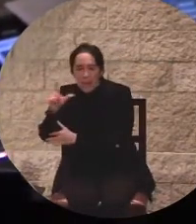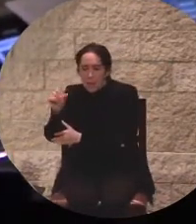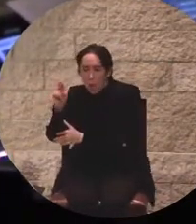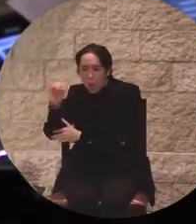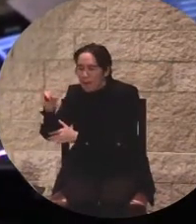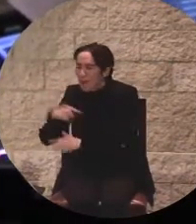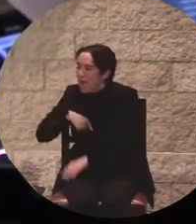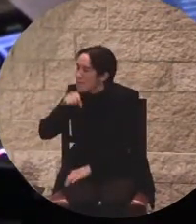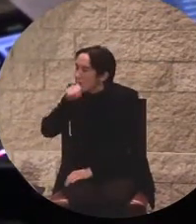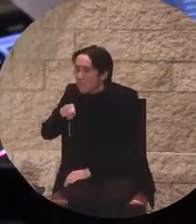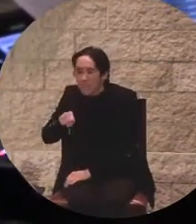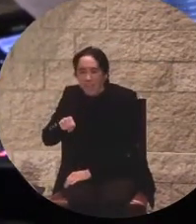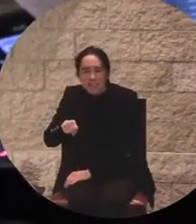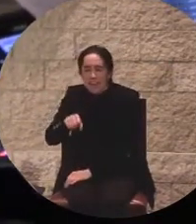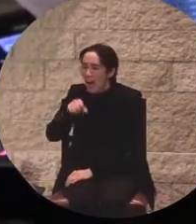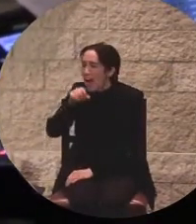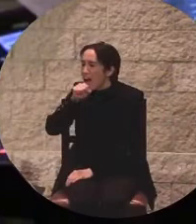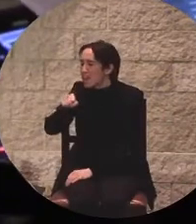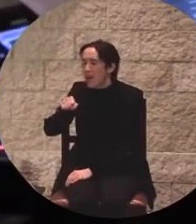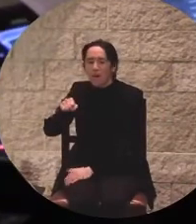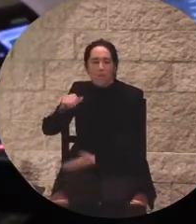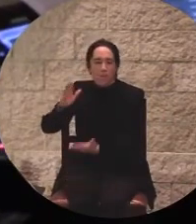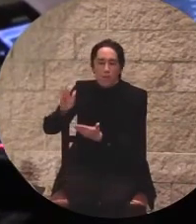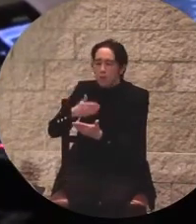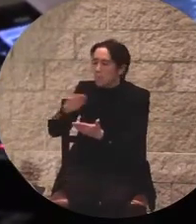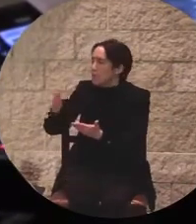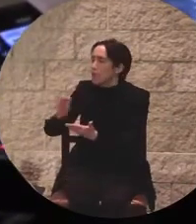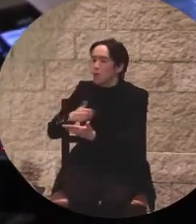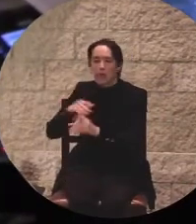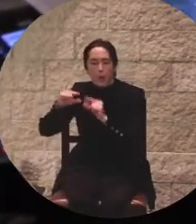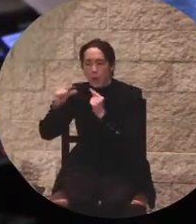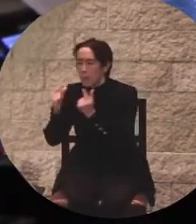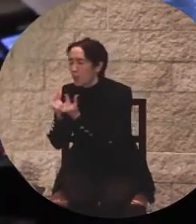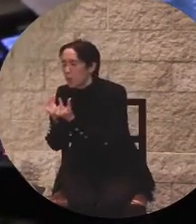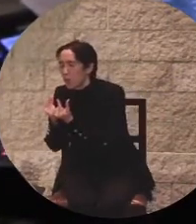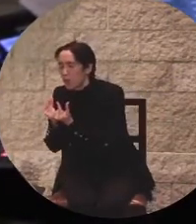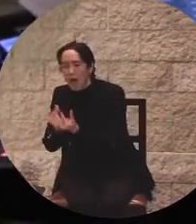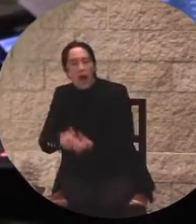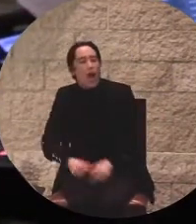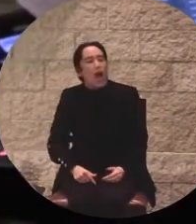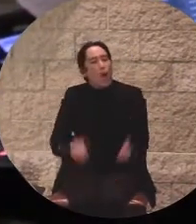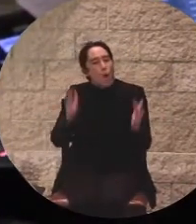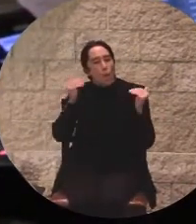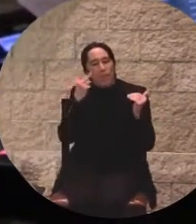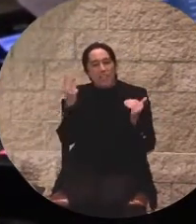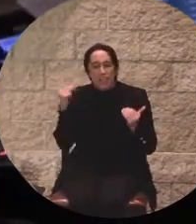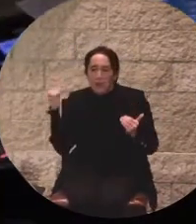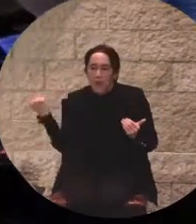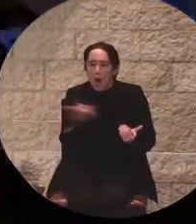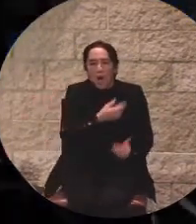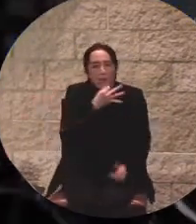it. I love the cast. I love the band. Hope to see you all soon. Happy New Year.